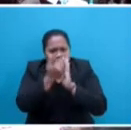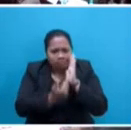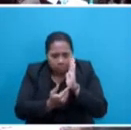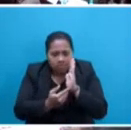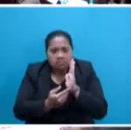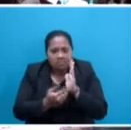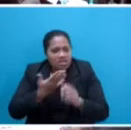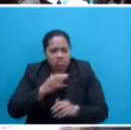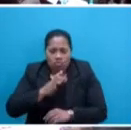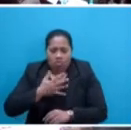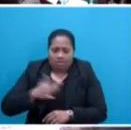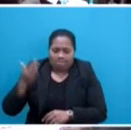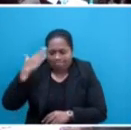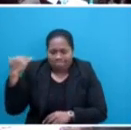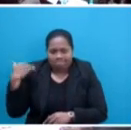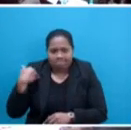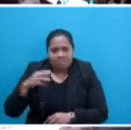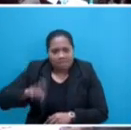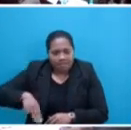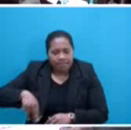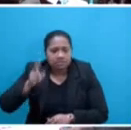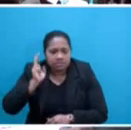I don't want to remind members again.